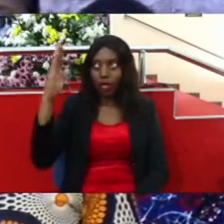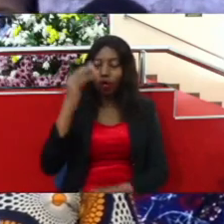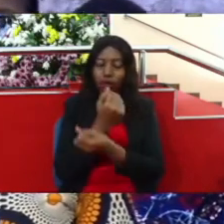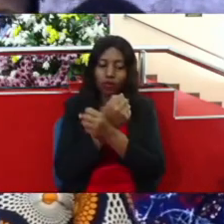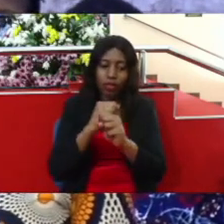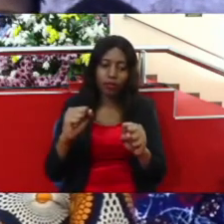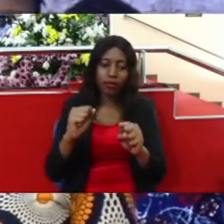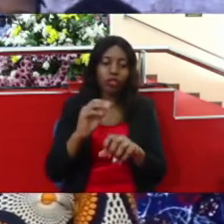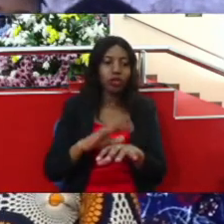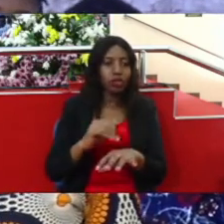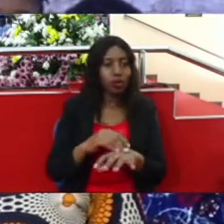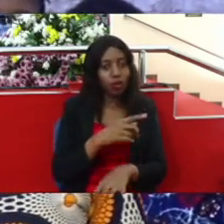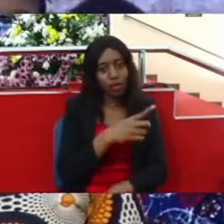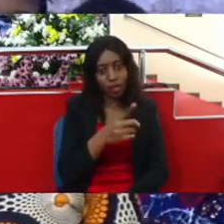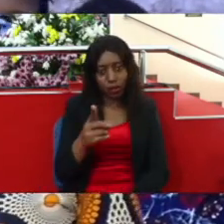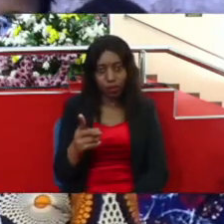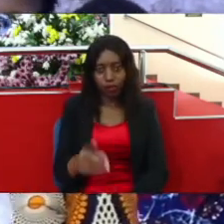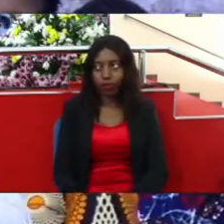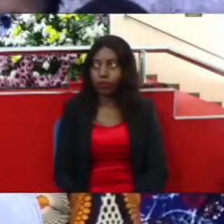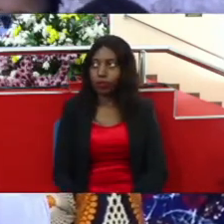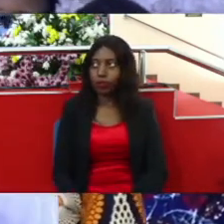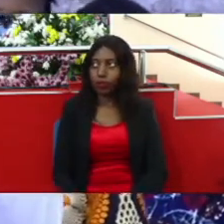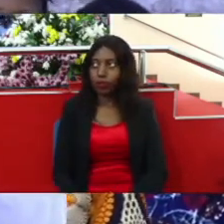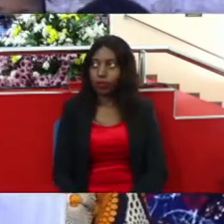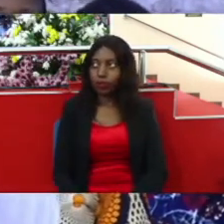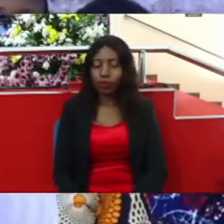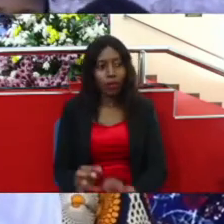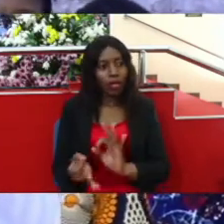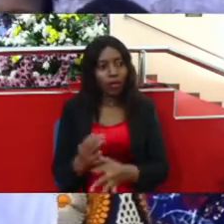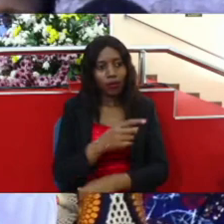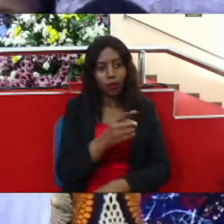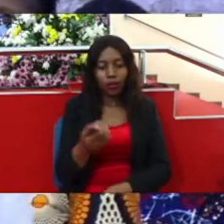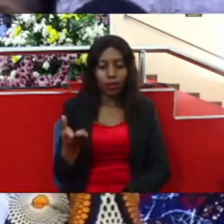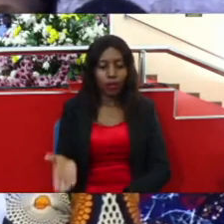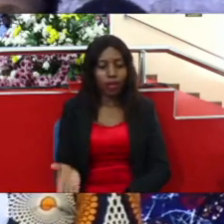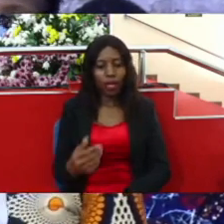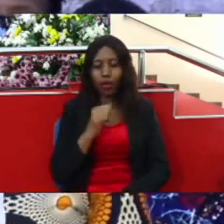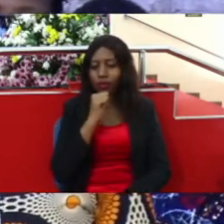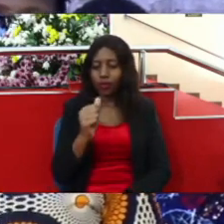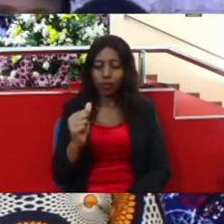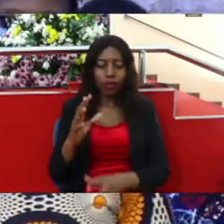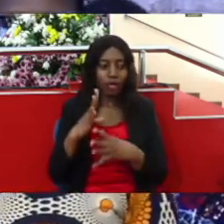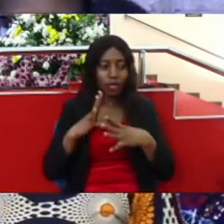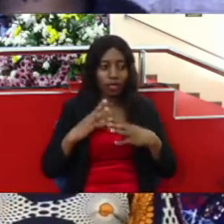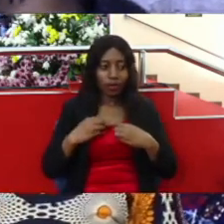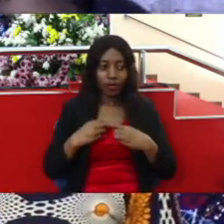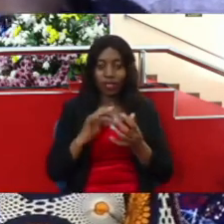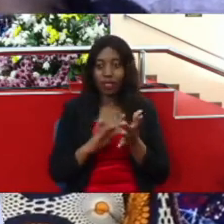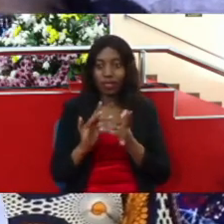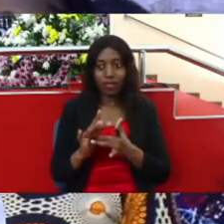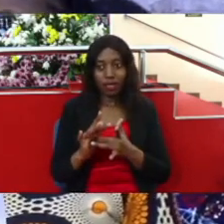Mungu ambaye ni Mungu wa wokovu anakuita. So if you are there and you have not received Jesus Christ as Lord and Savior. Basi kama uko pale